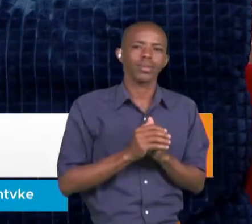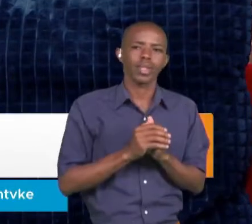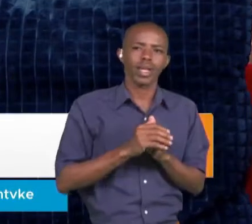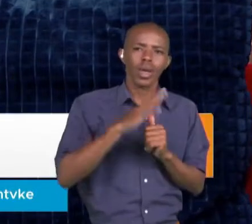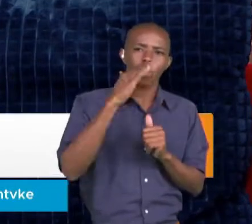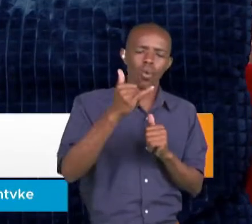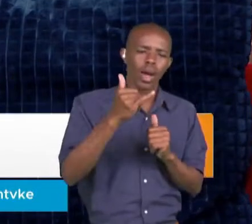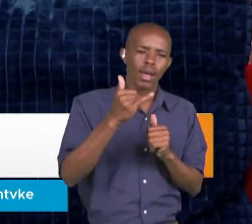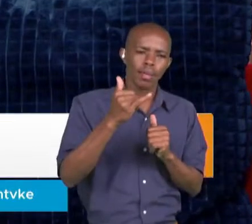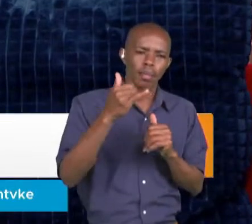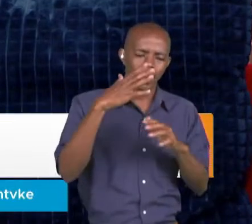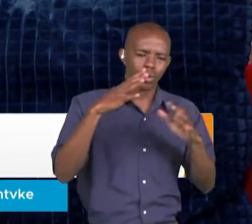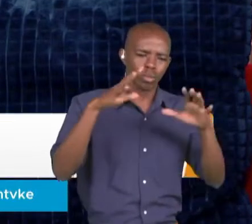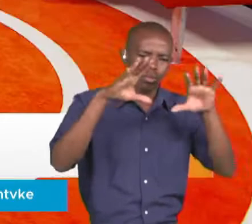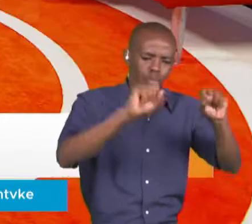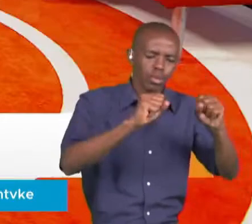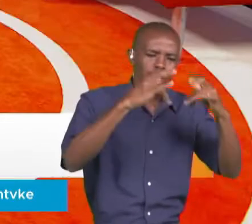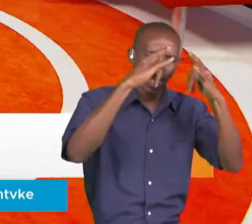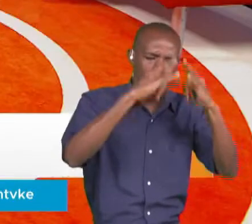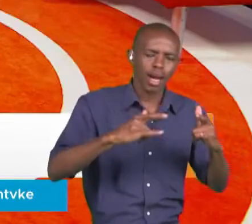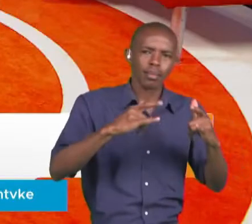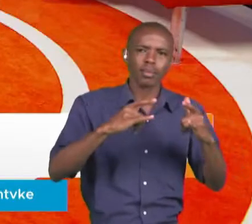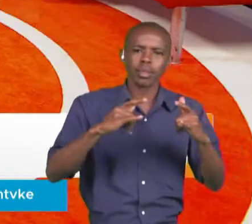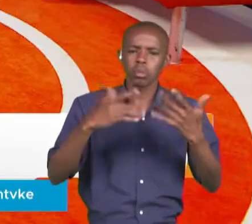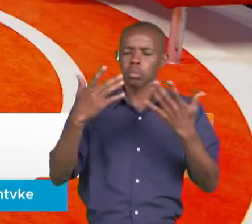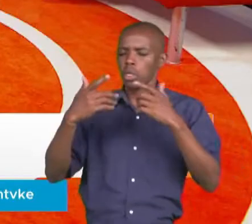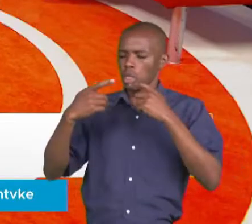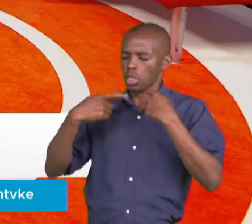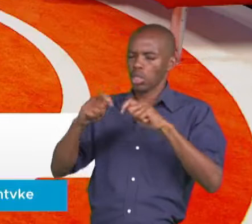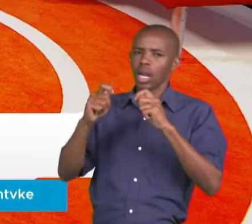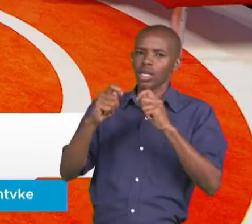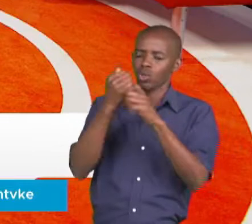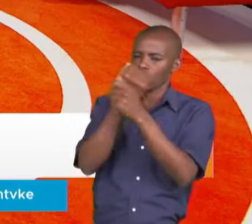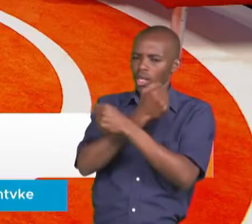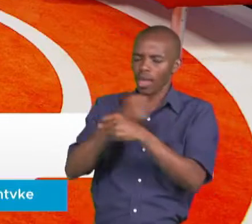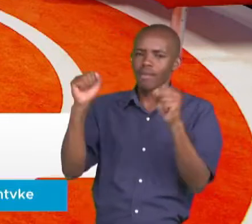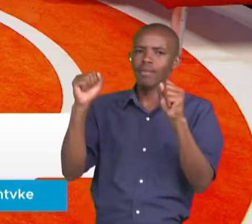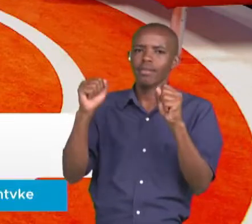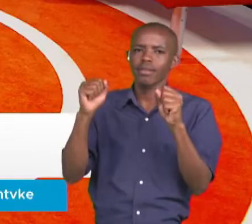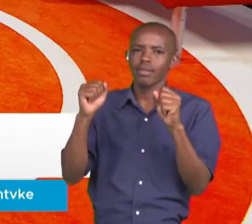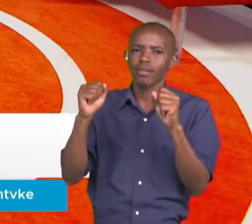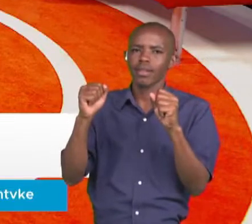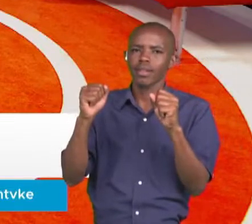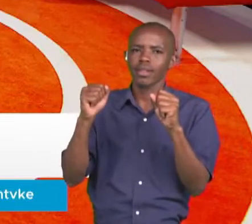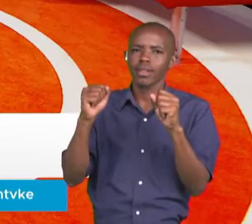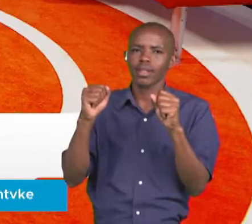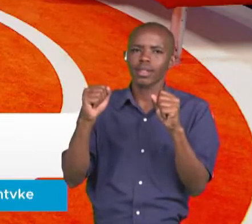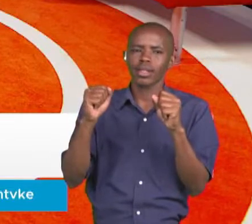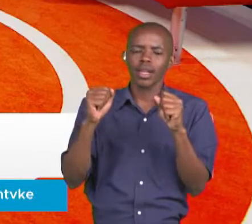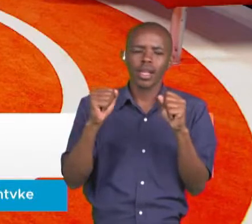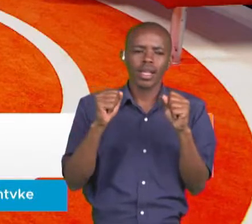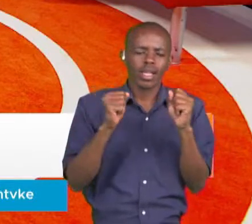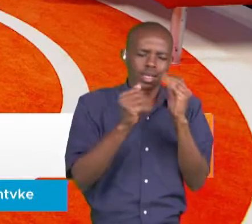that camp? But maybe there's a threat of maybe any attempt to go save them. My brother, they have killed. The most